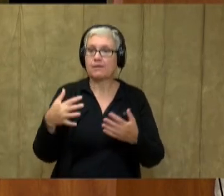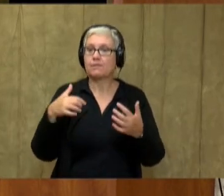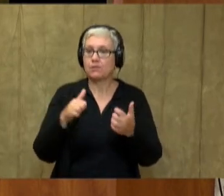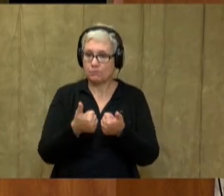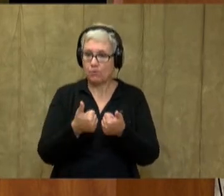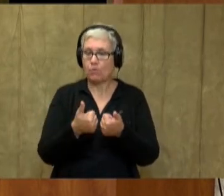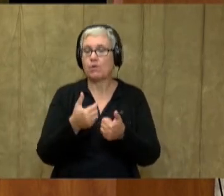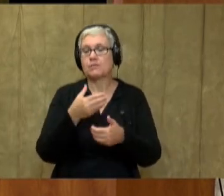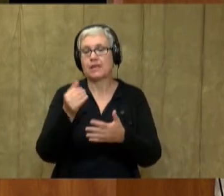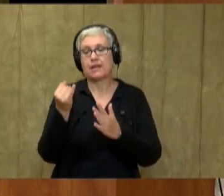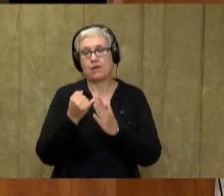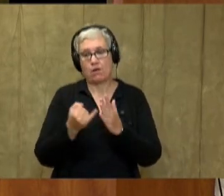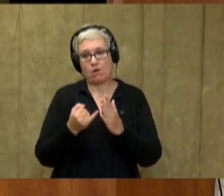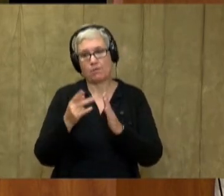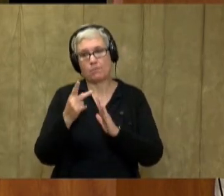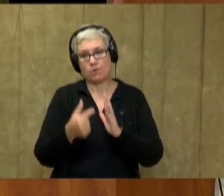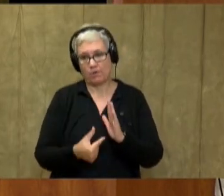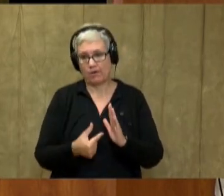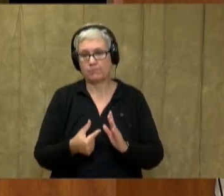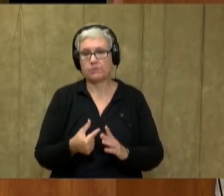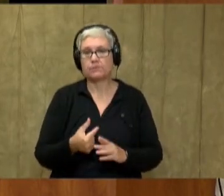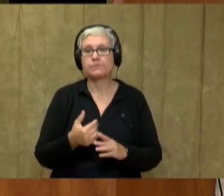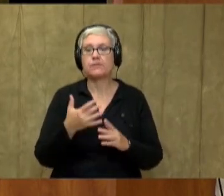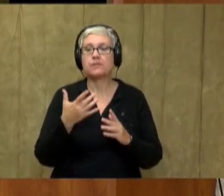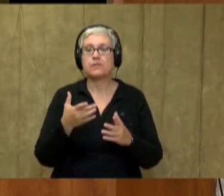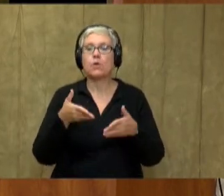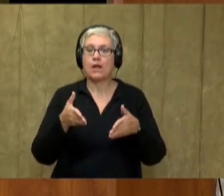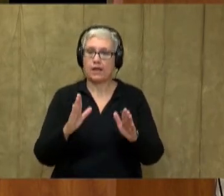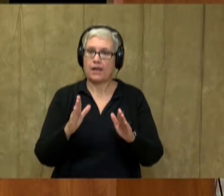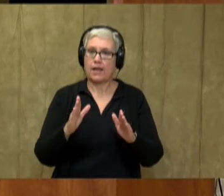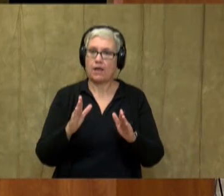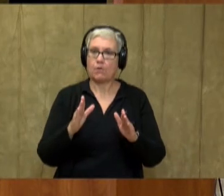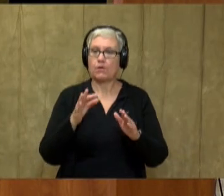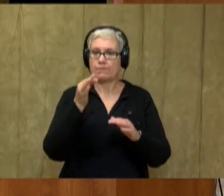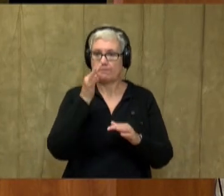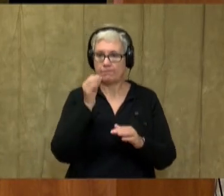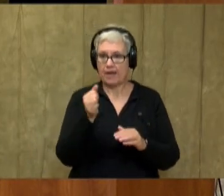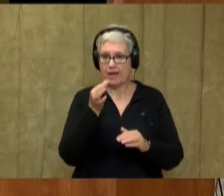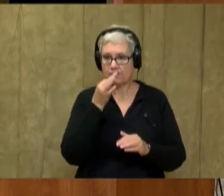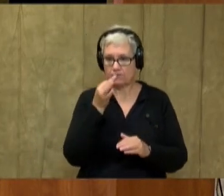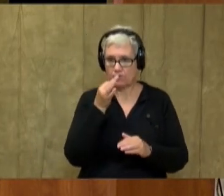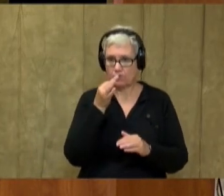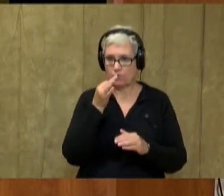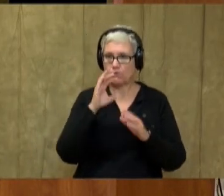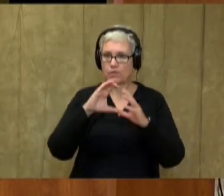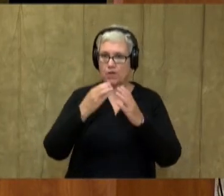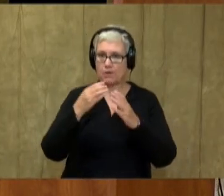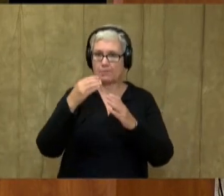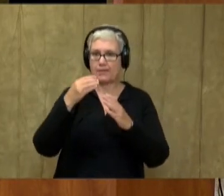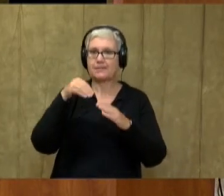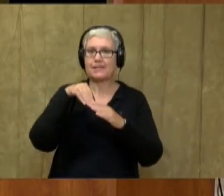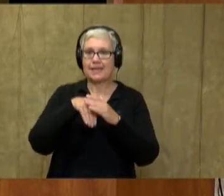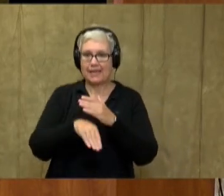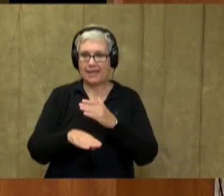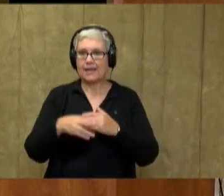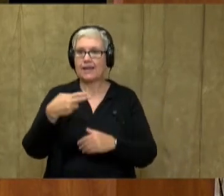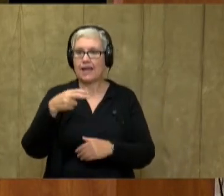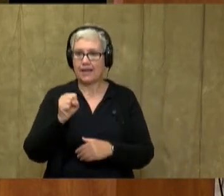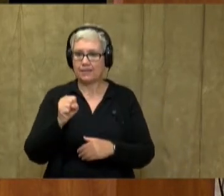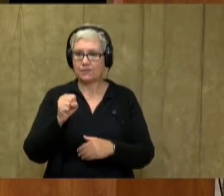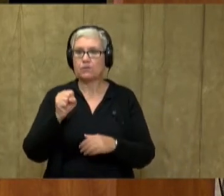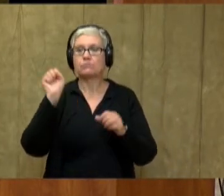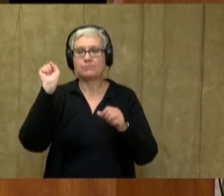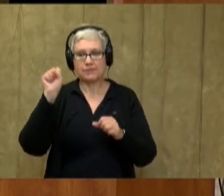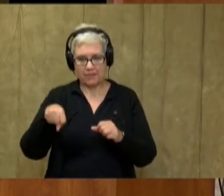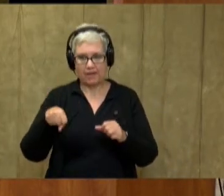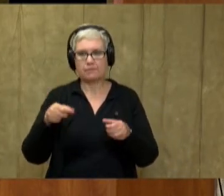arts programs. Therefore, allowing fast food franchise options should be allowed in schools today.